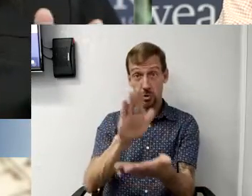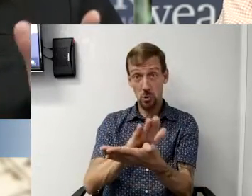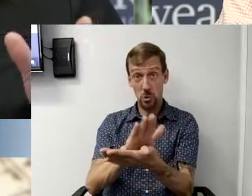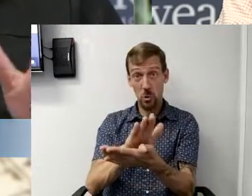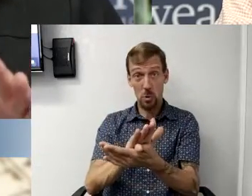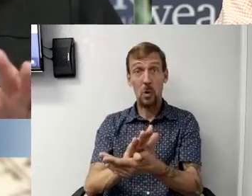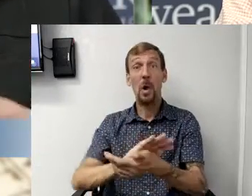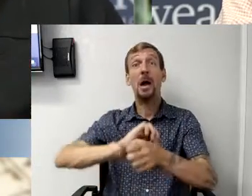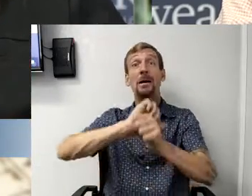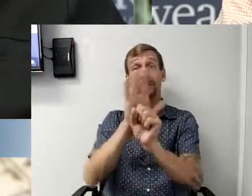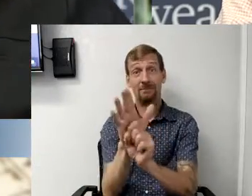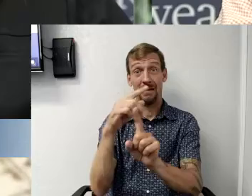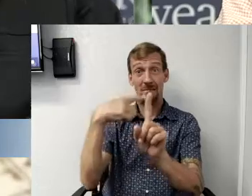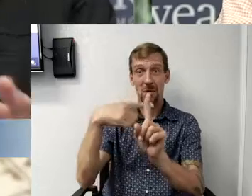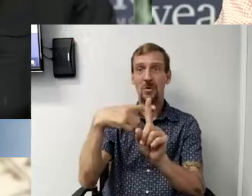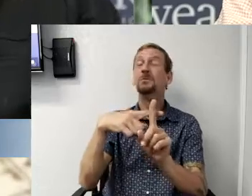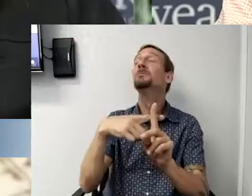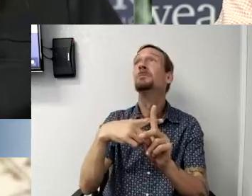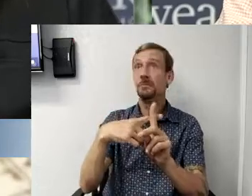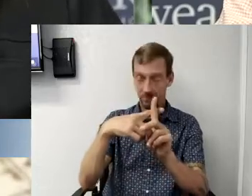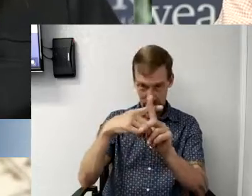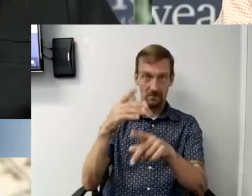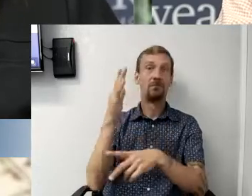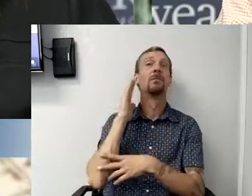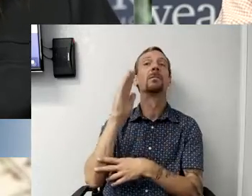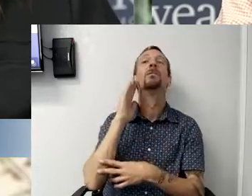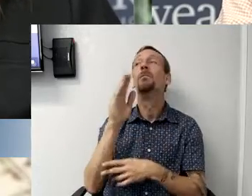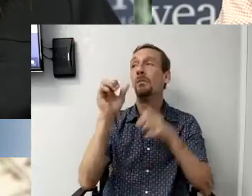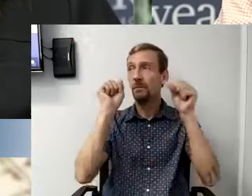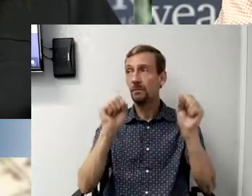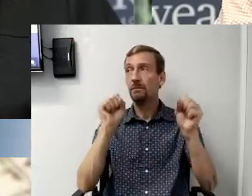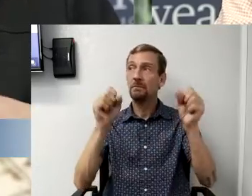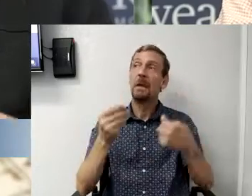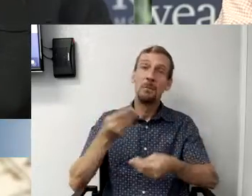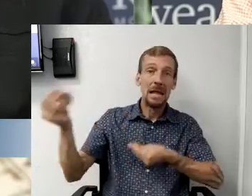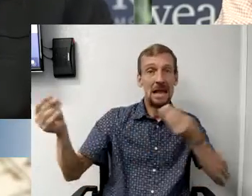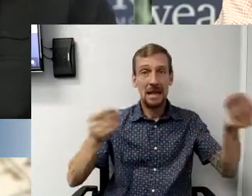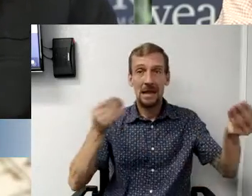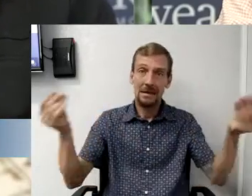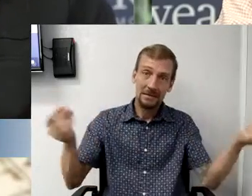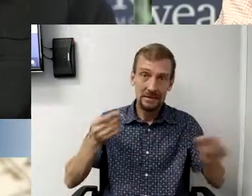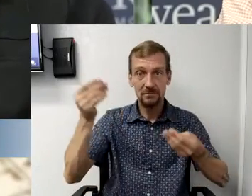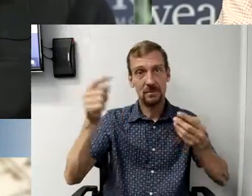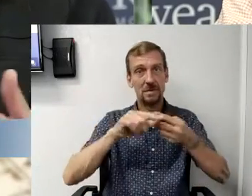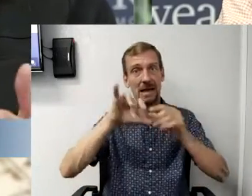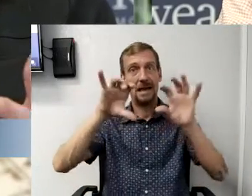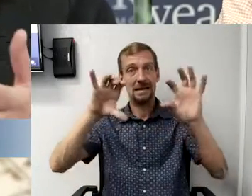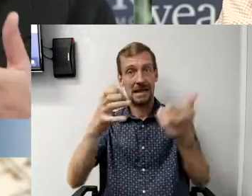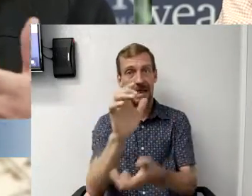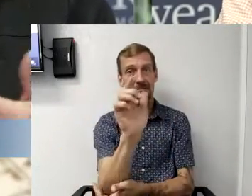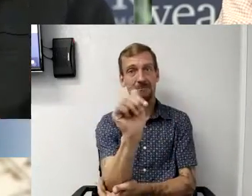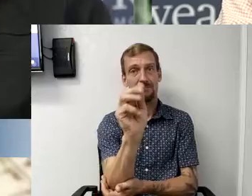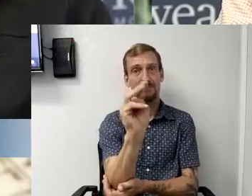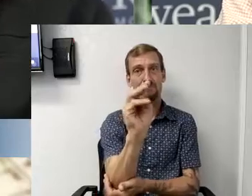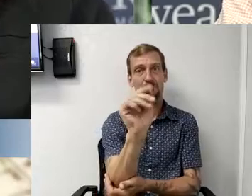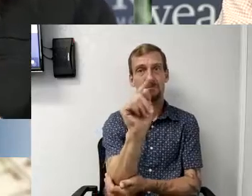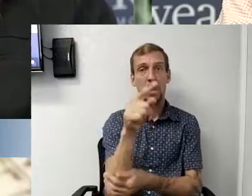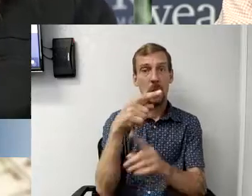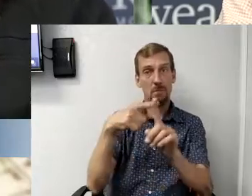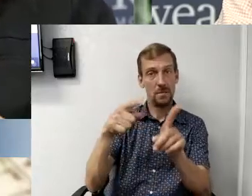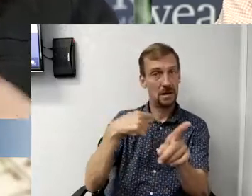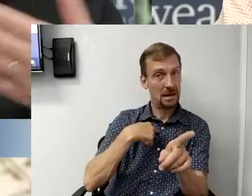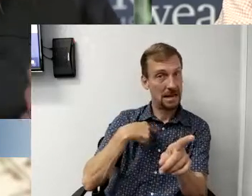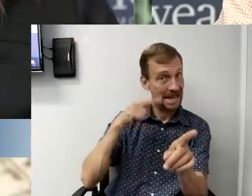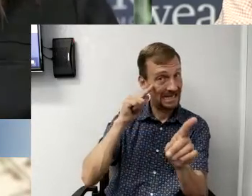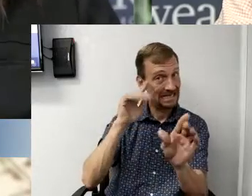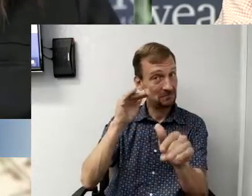exposure, much less likely that they'll pass it to any of their other classmates. And then the other piece is, I would expect that the